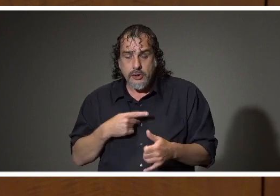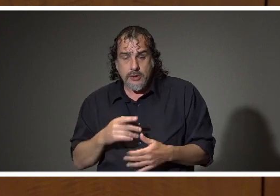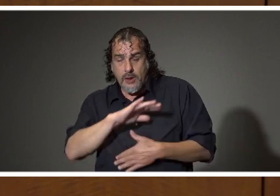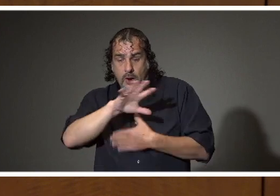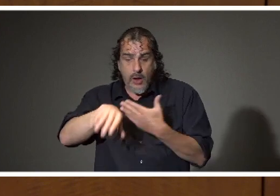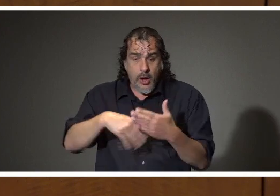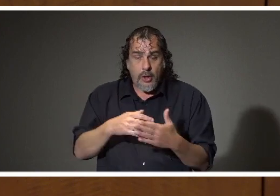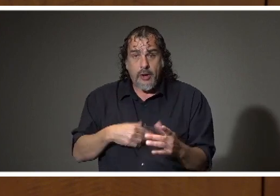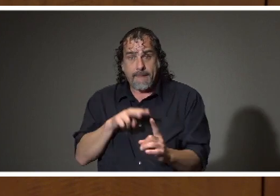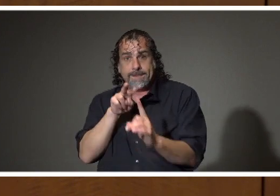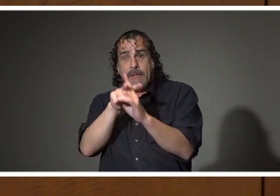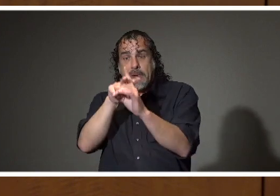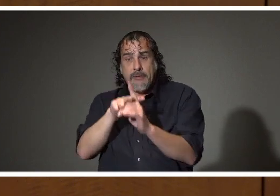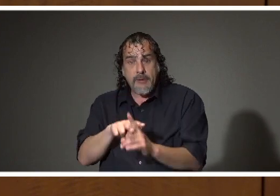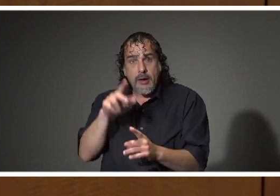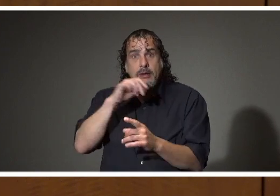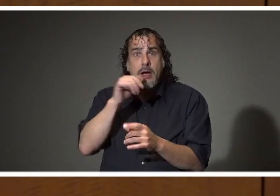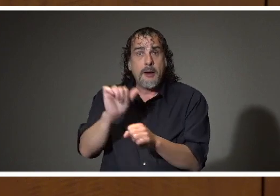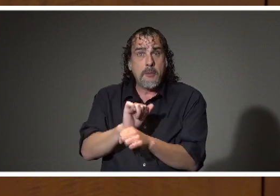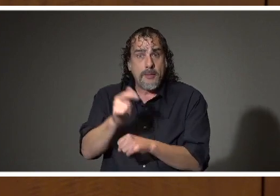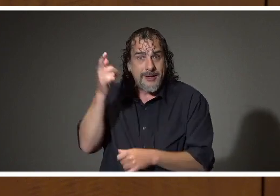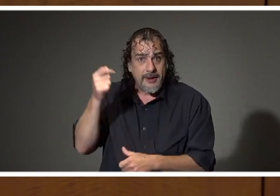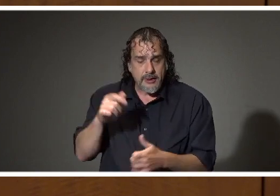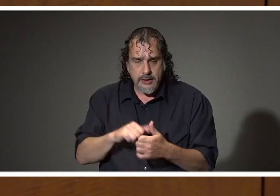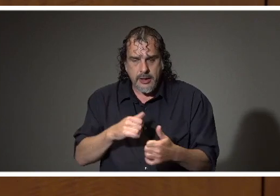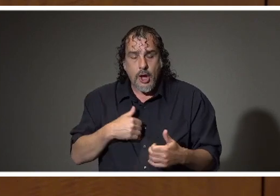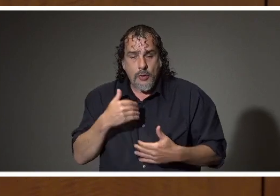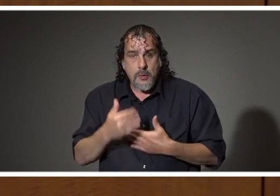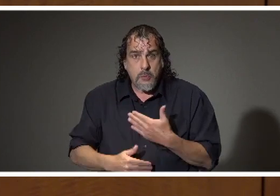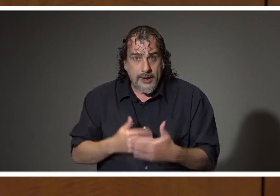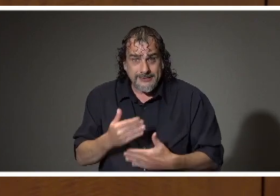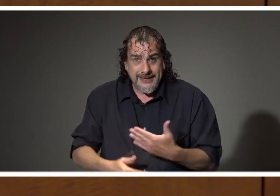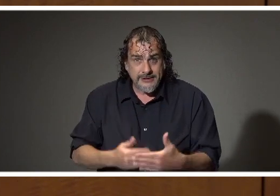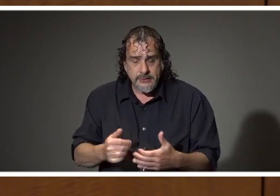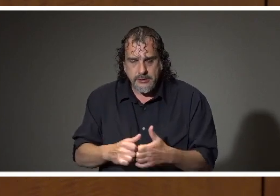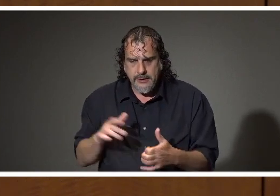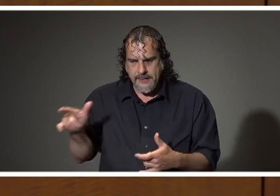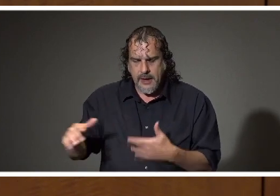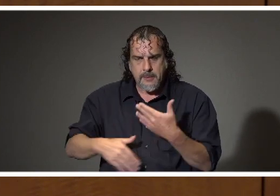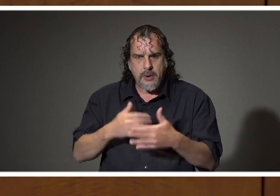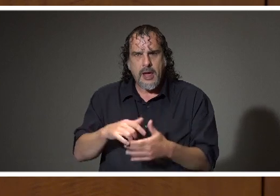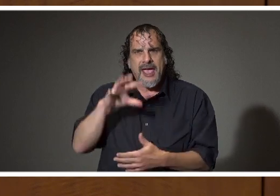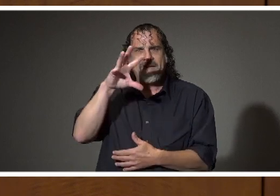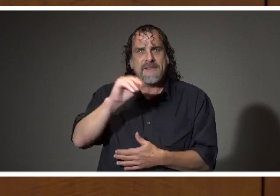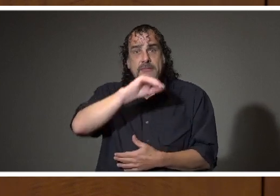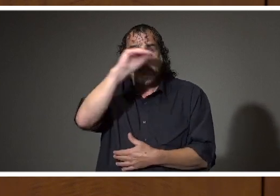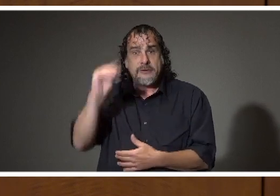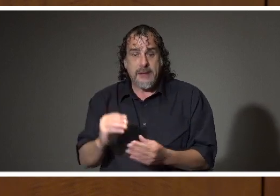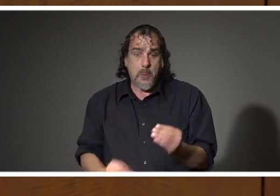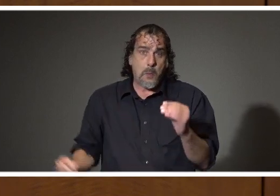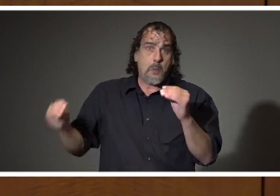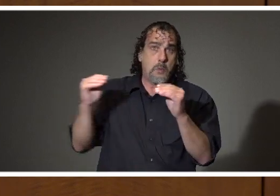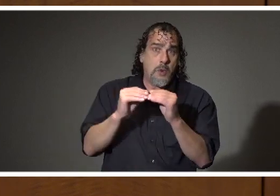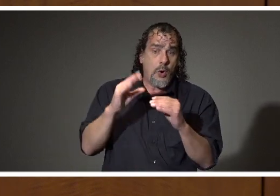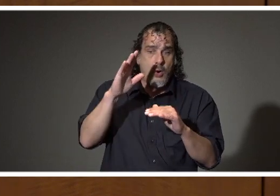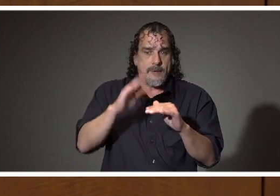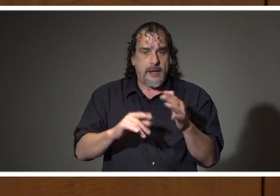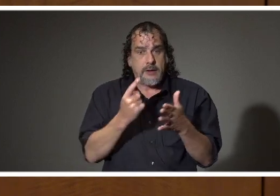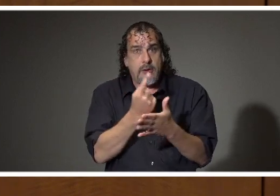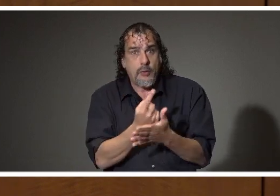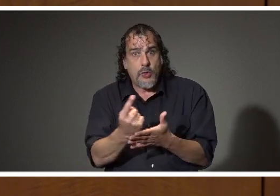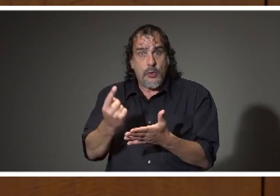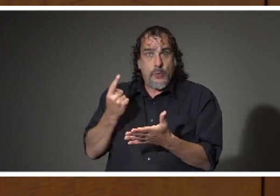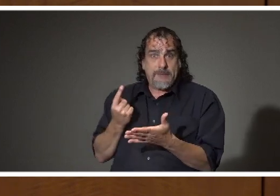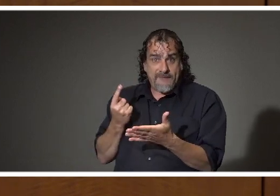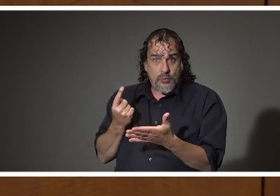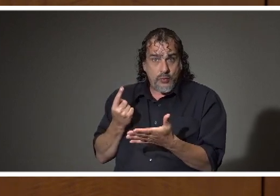Mississippi's processing actually processed approximately 50% more claims than the week before.